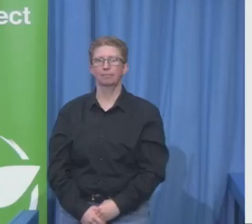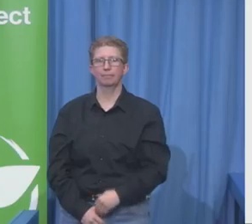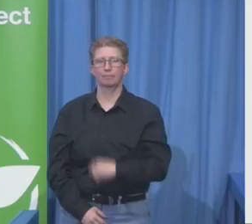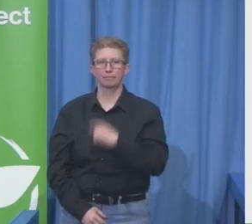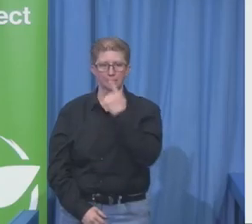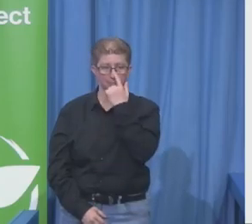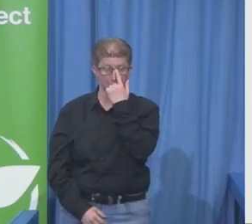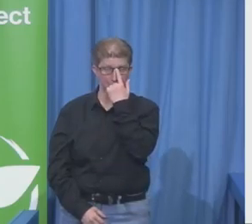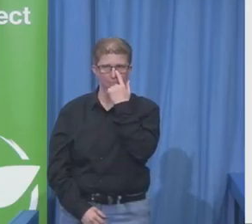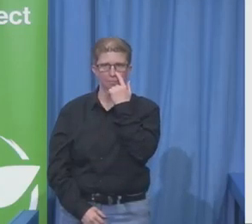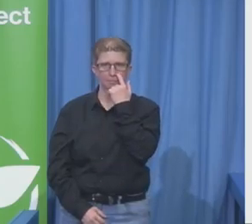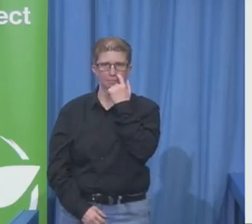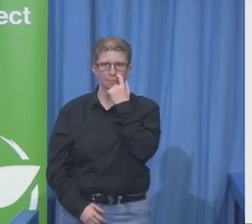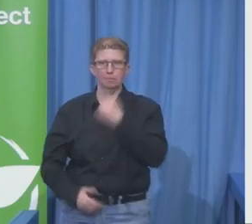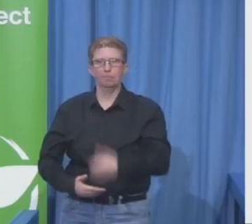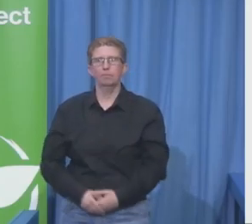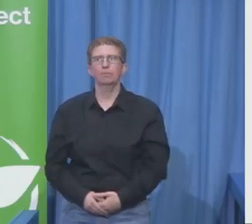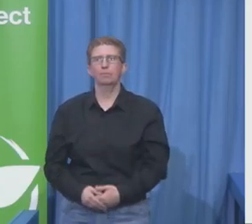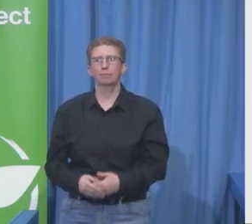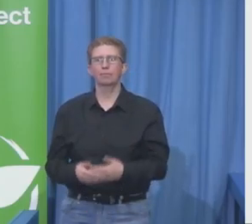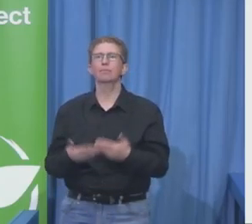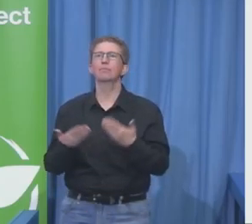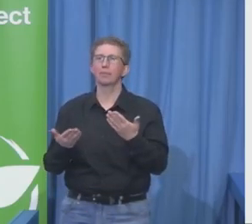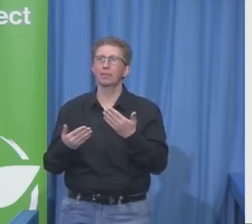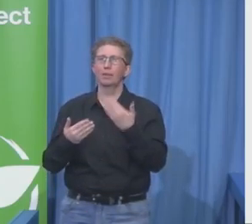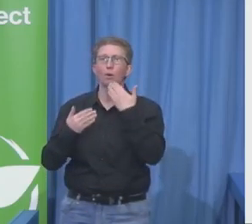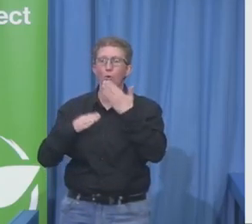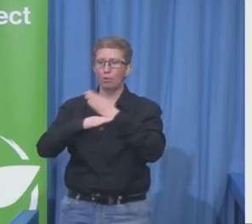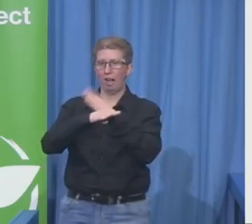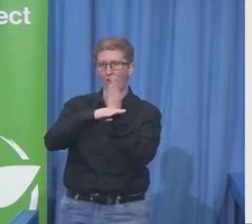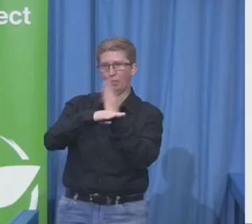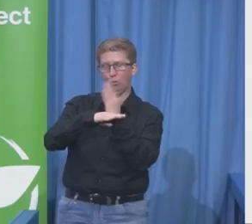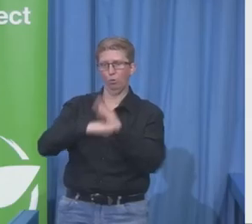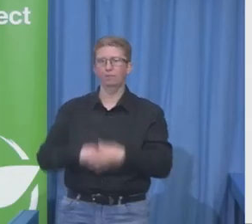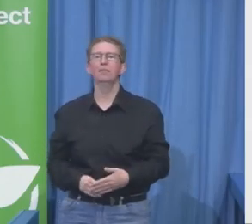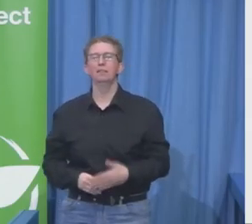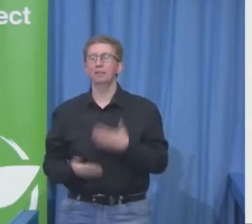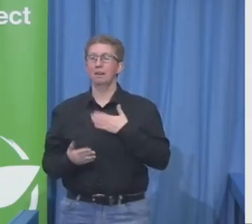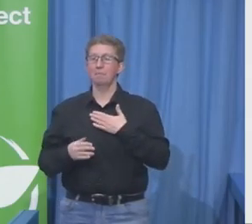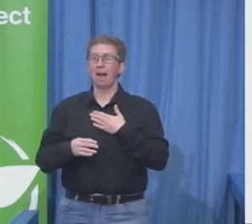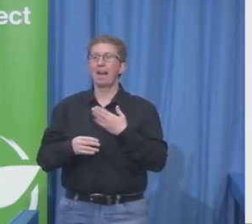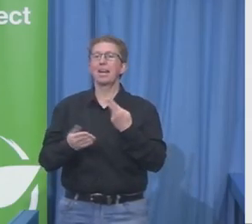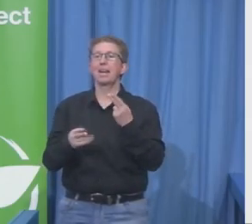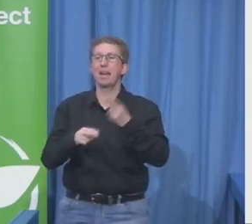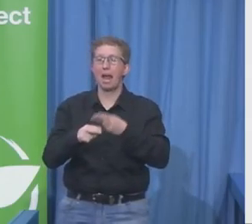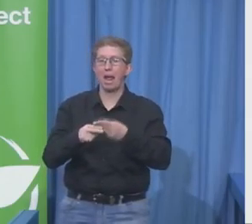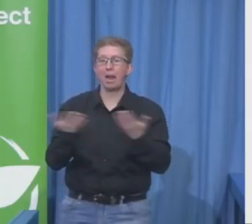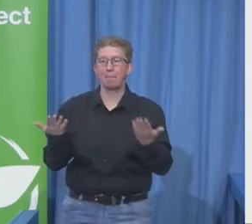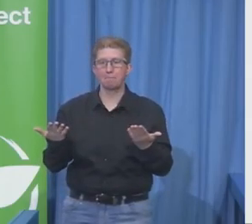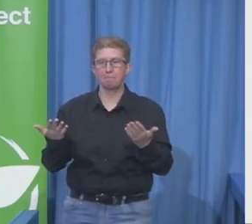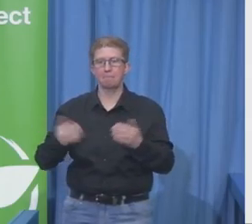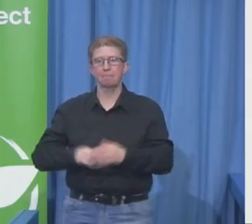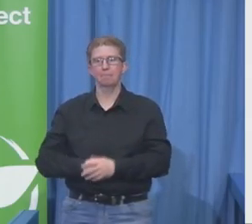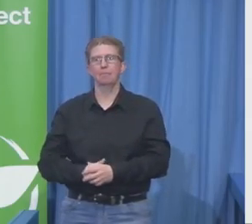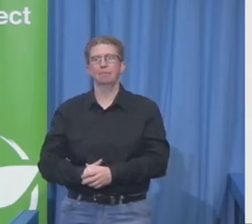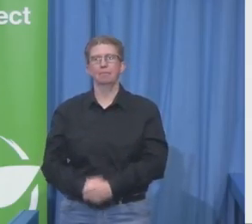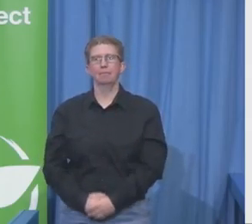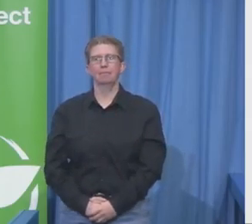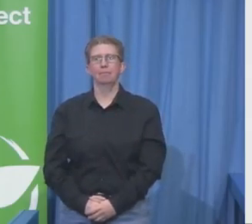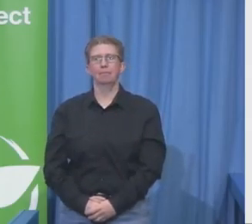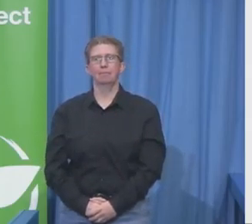Good afternoon, everyone. My name is Beáta GAL-SZEKER. And yes, I'm representing IBM Hungary ISSE, or Shared Service Center